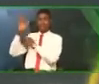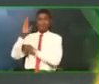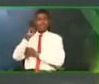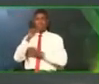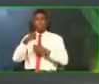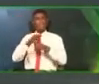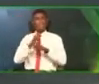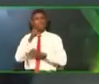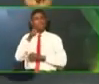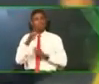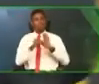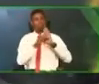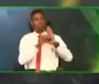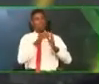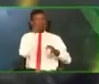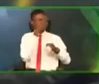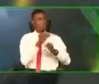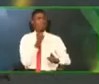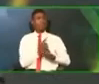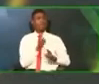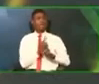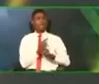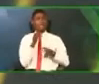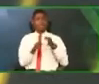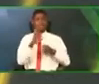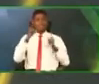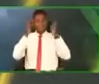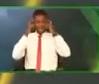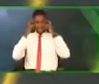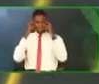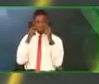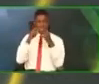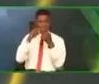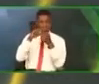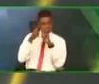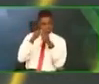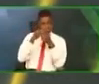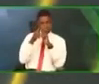faith properly if there is something wrong with your mind.